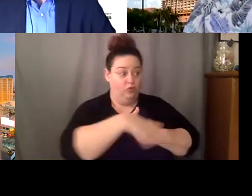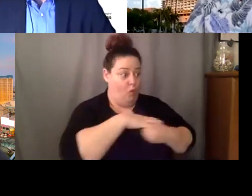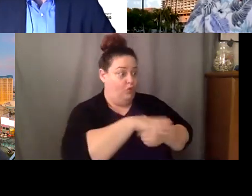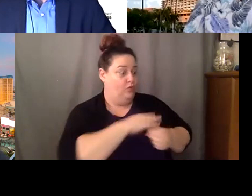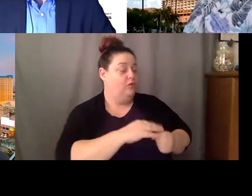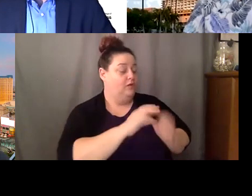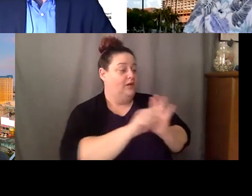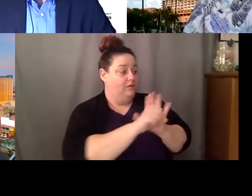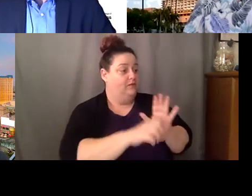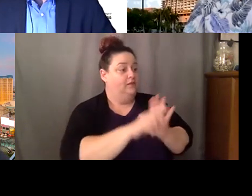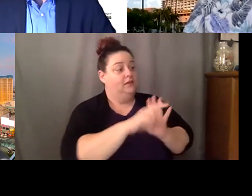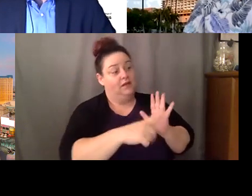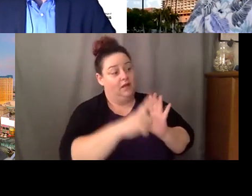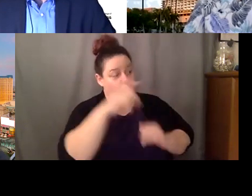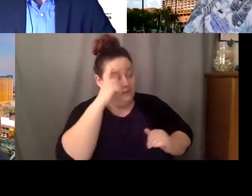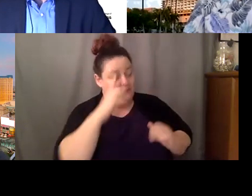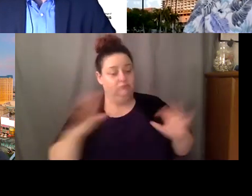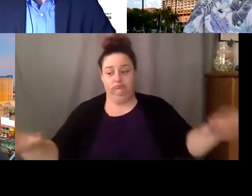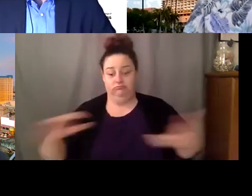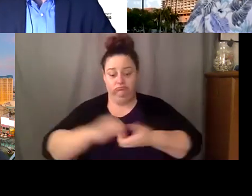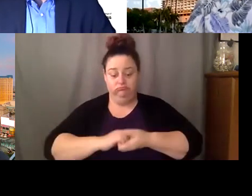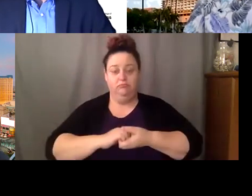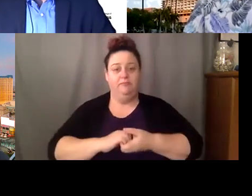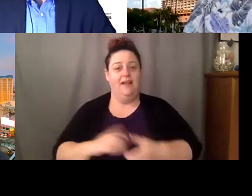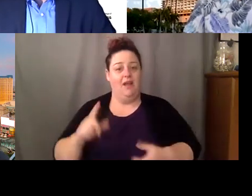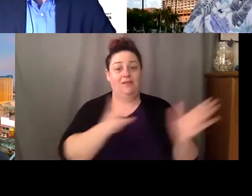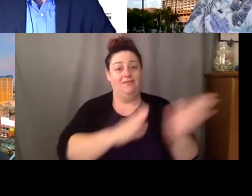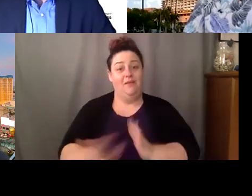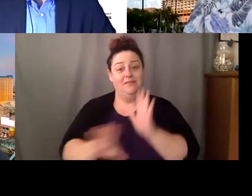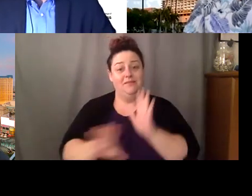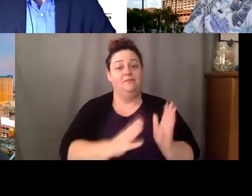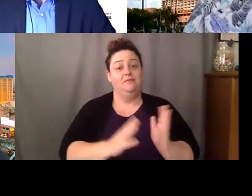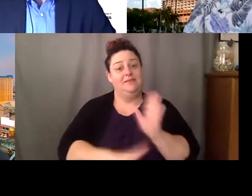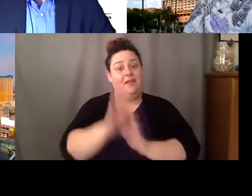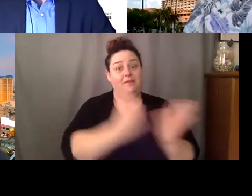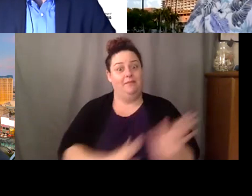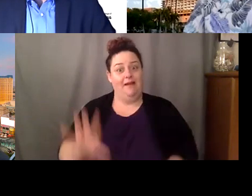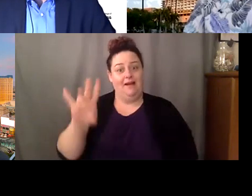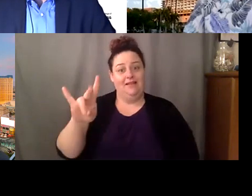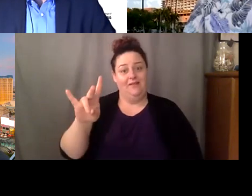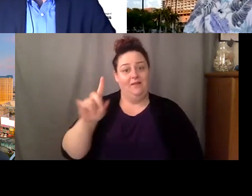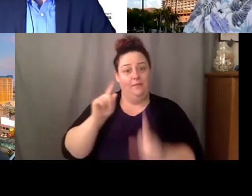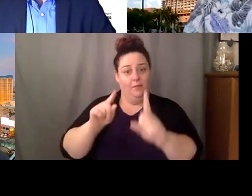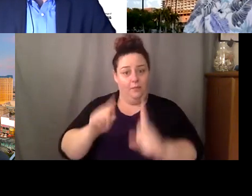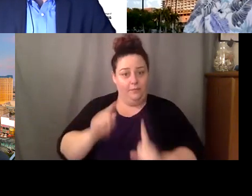companies did eventually. And at MGM, it was called the 7-point plan. And it's really interesting because what it looked